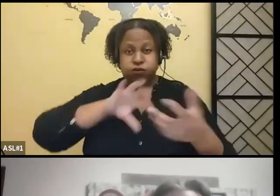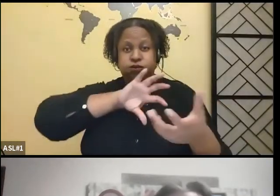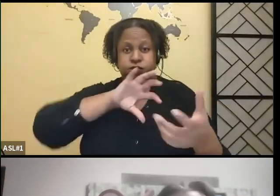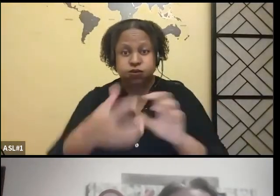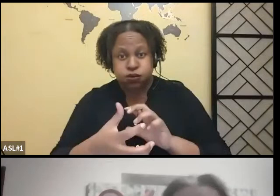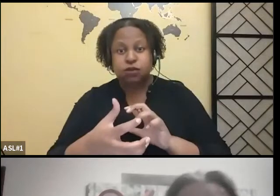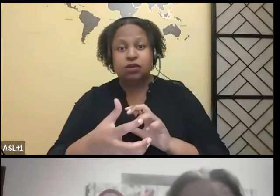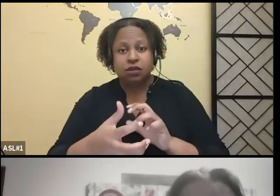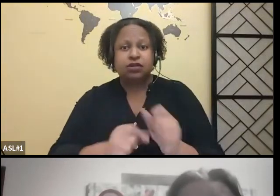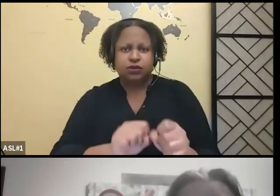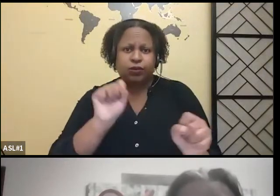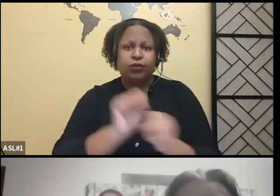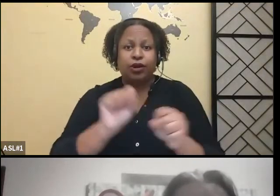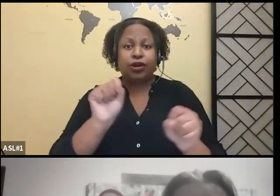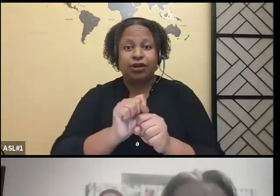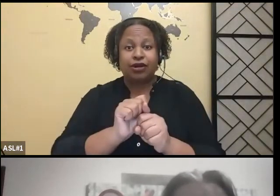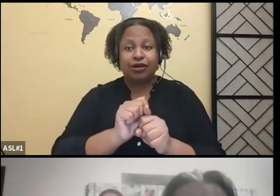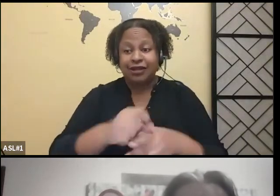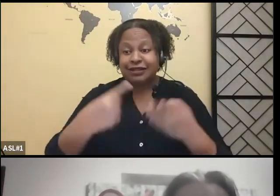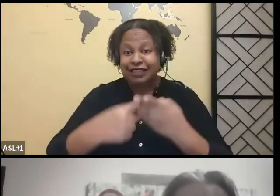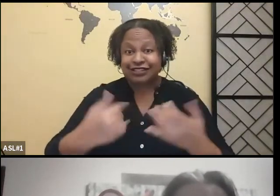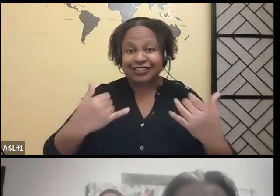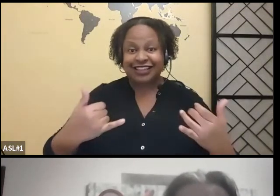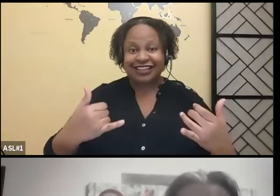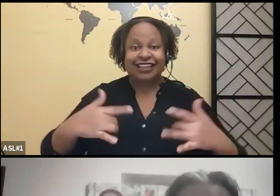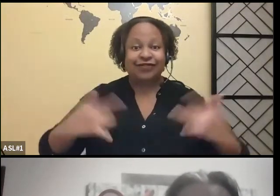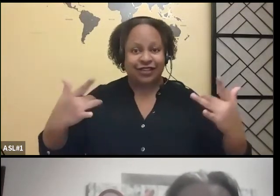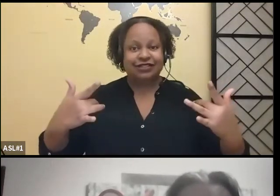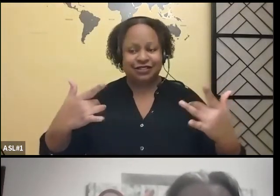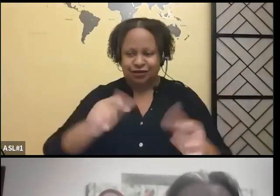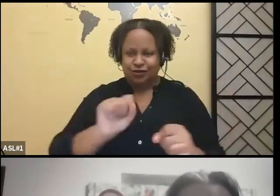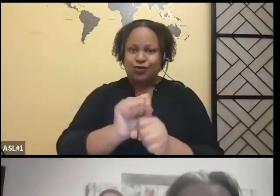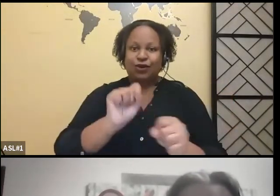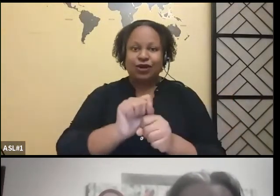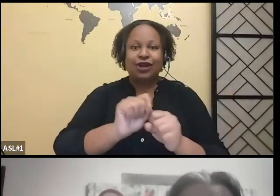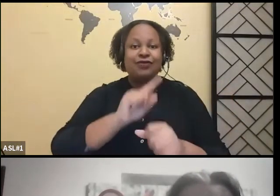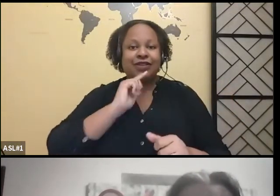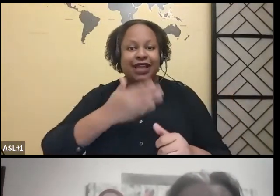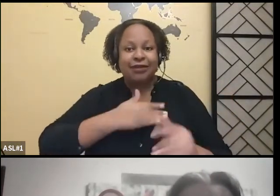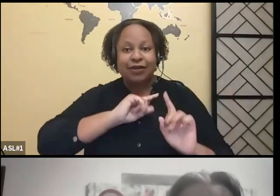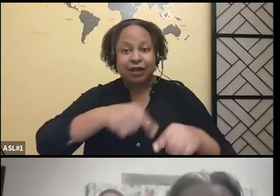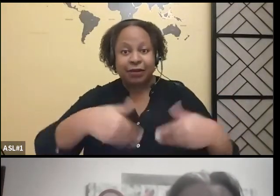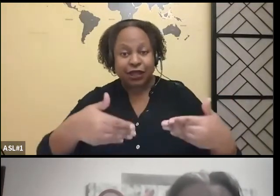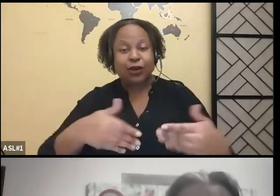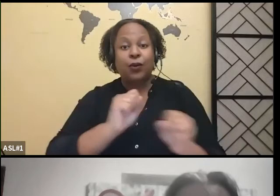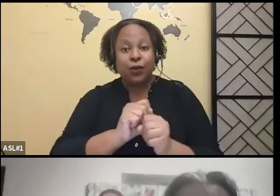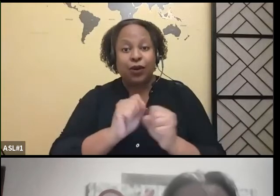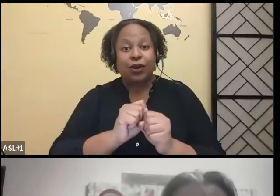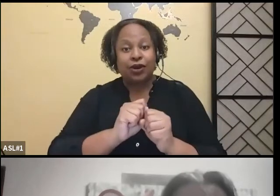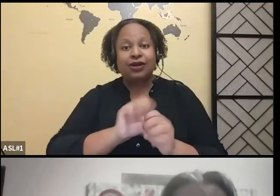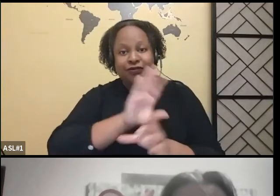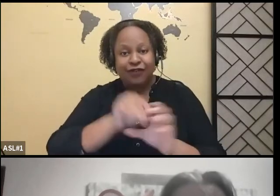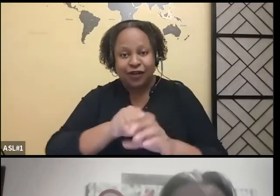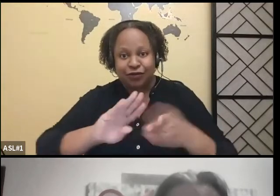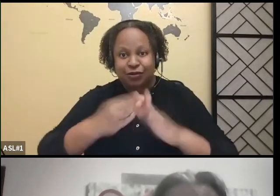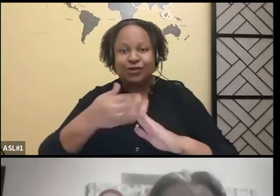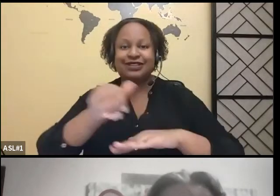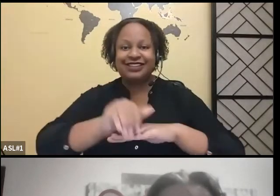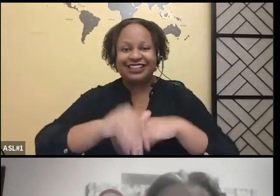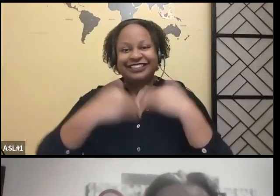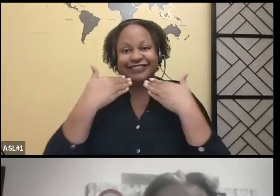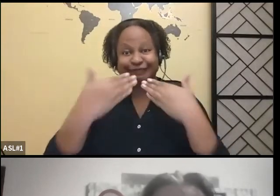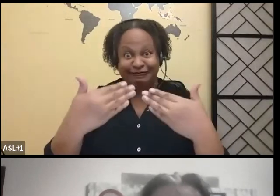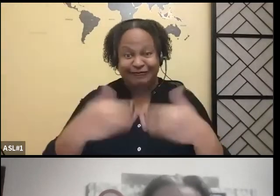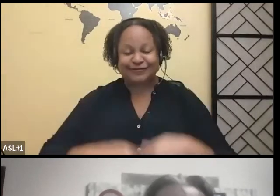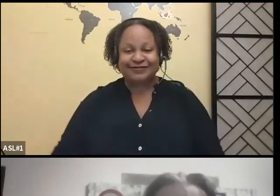work. And I'm very happy that I could be here to work and make community with you tonight. Thank you.